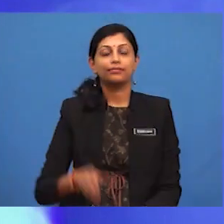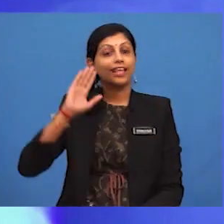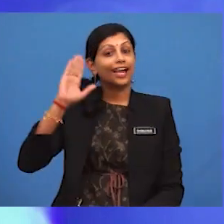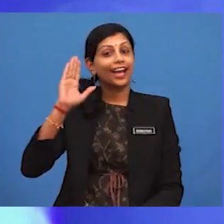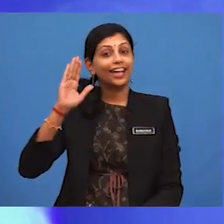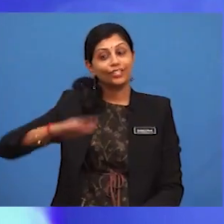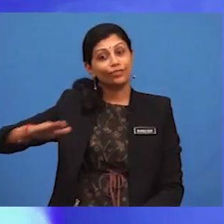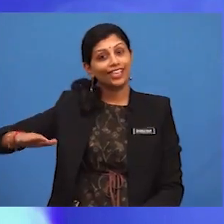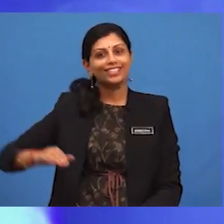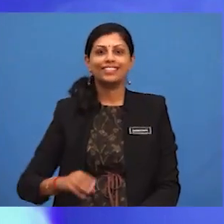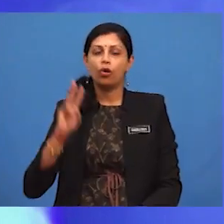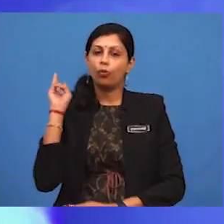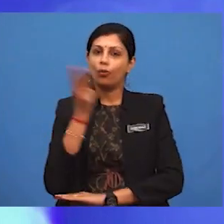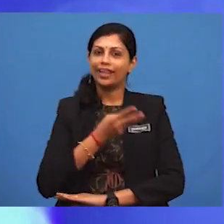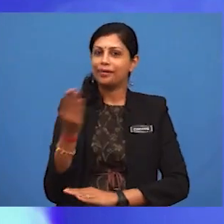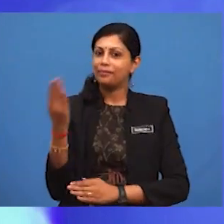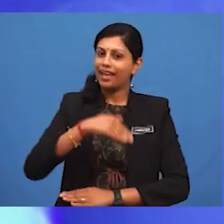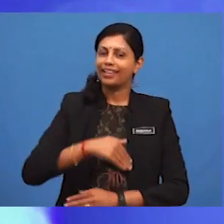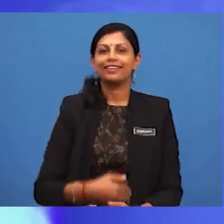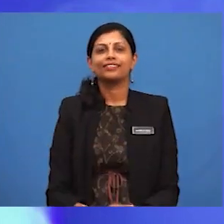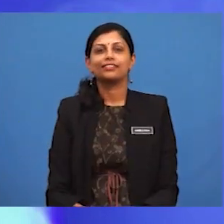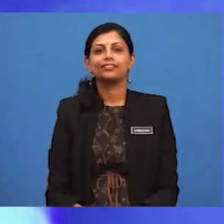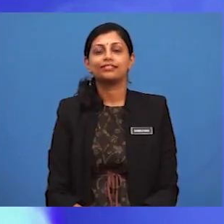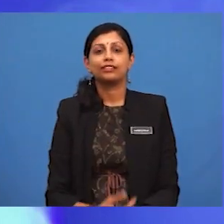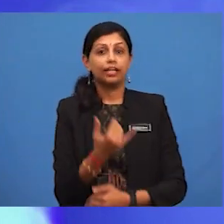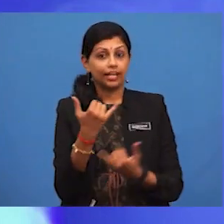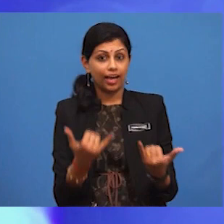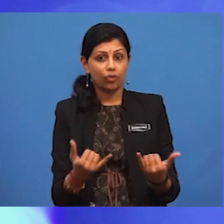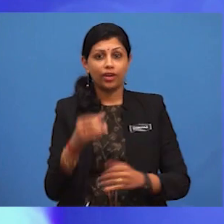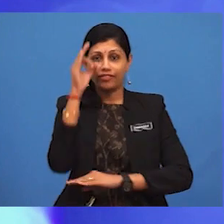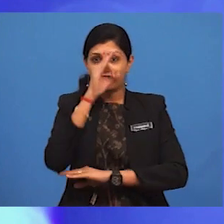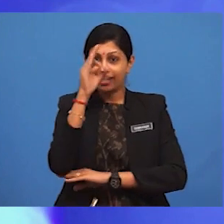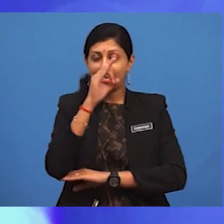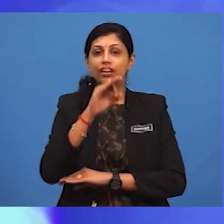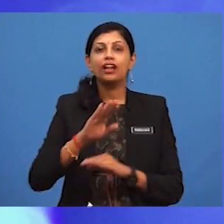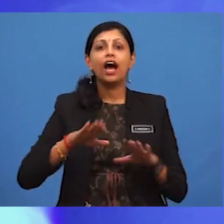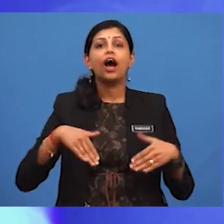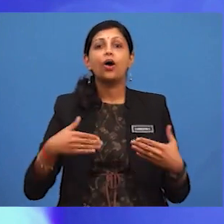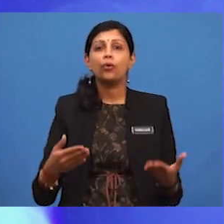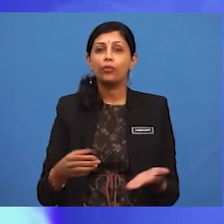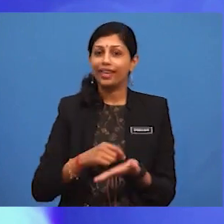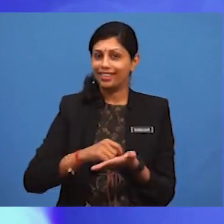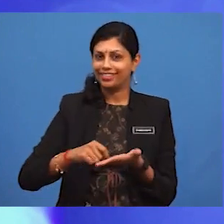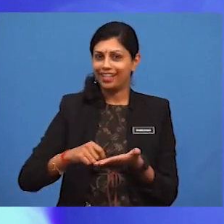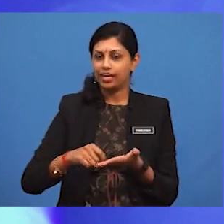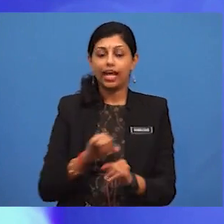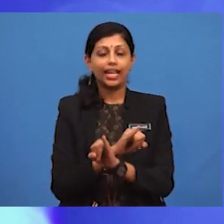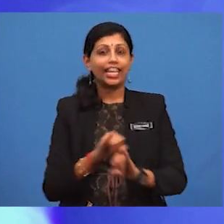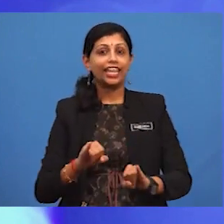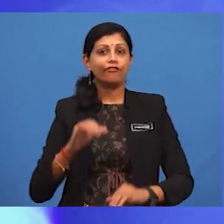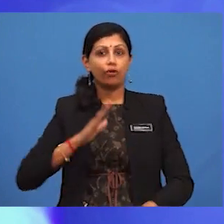Hi again, students. Welcome back. Let's find out how we can write an informal